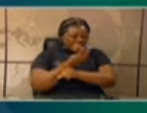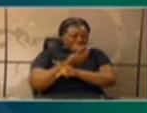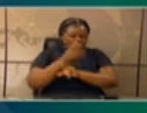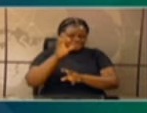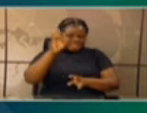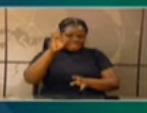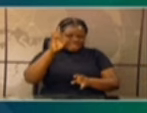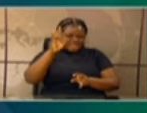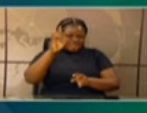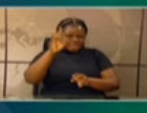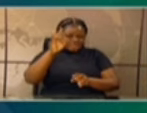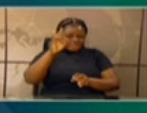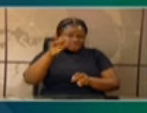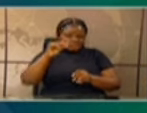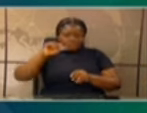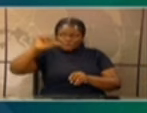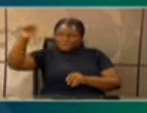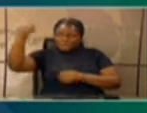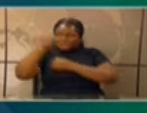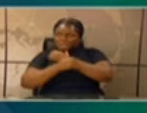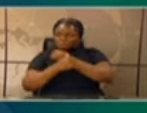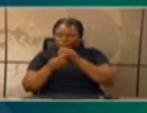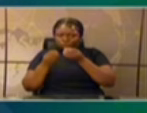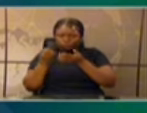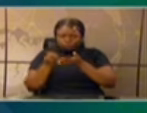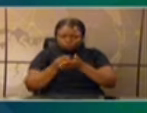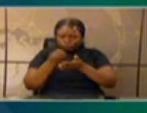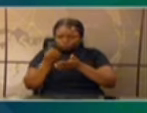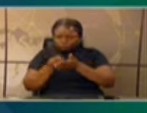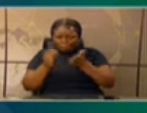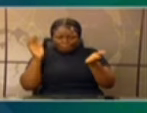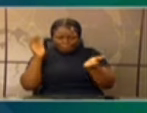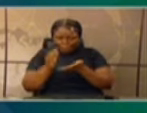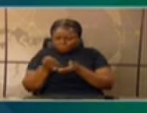coin, and we're here Switzerland. So, of course, Switzerland.